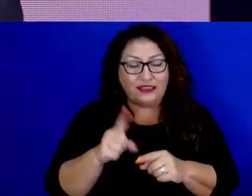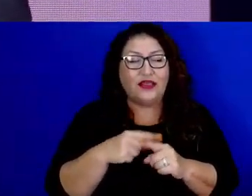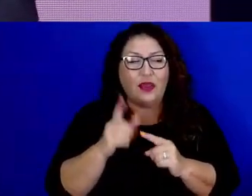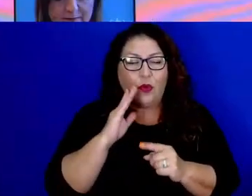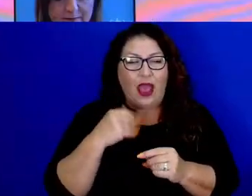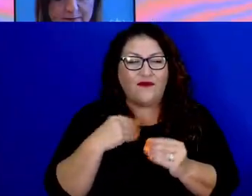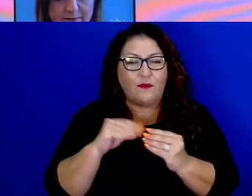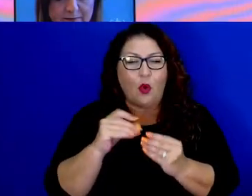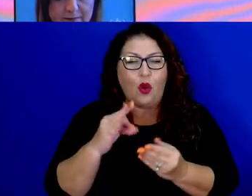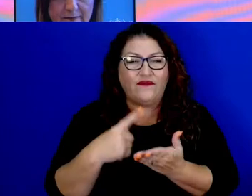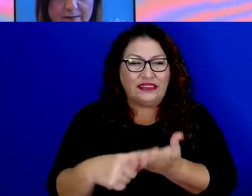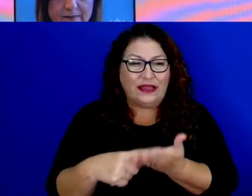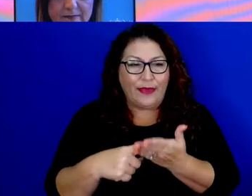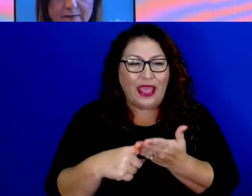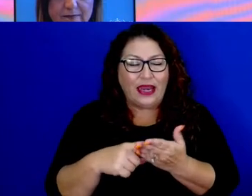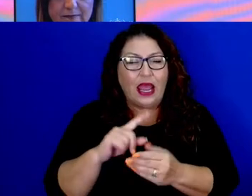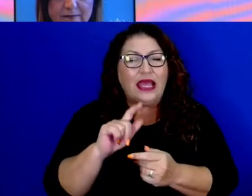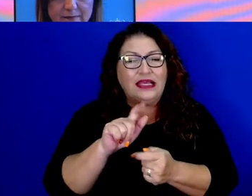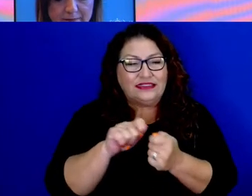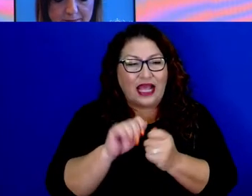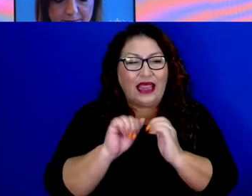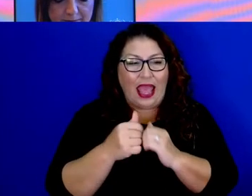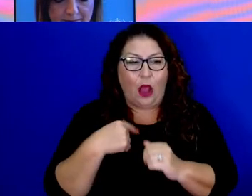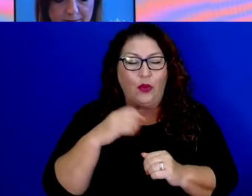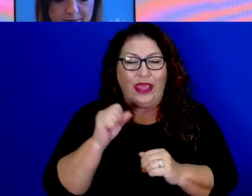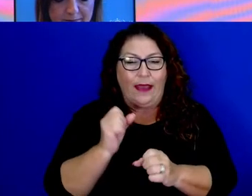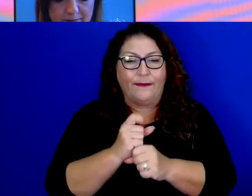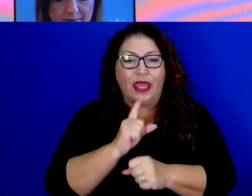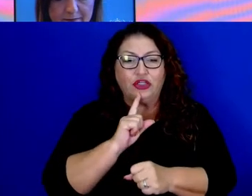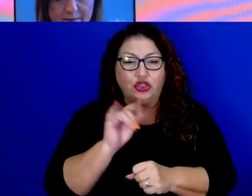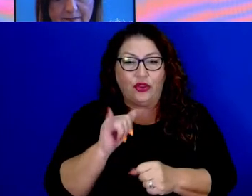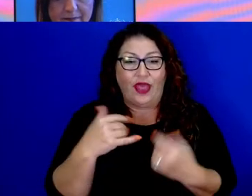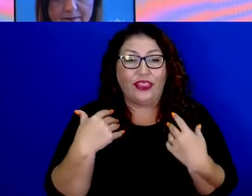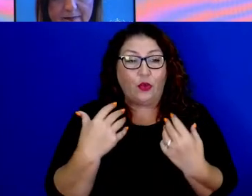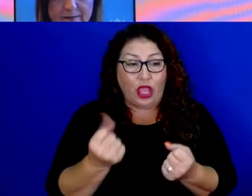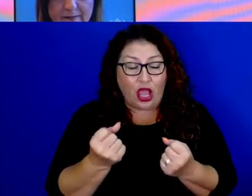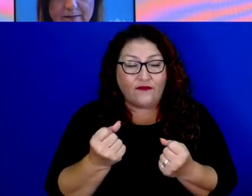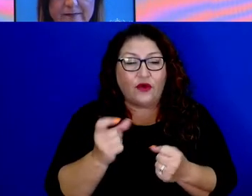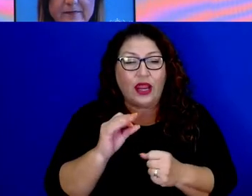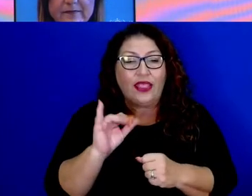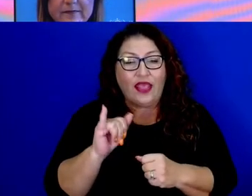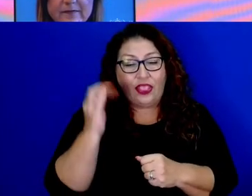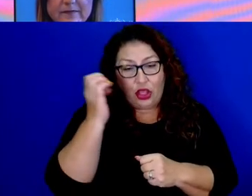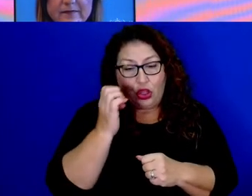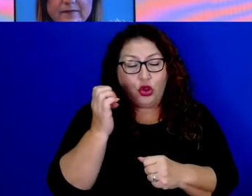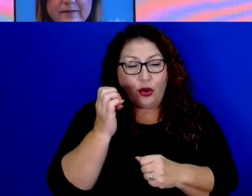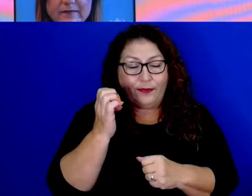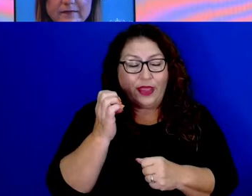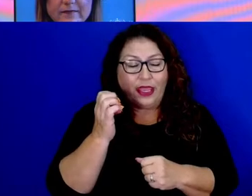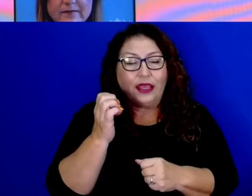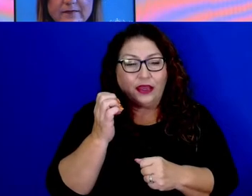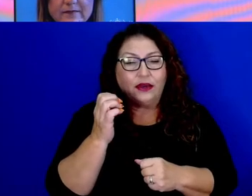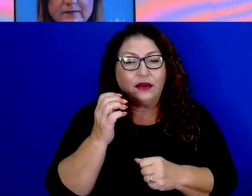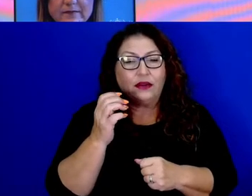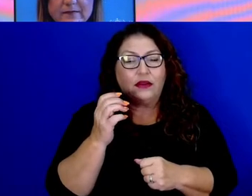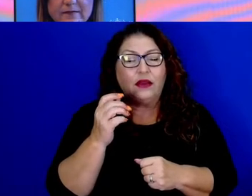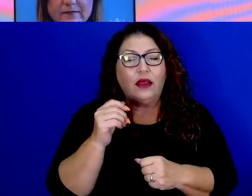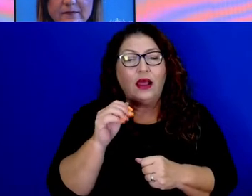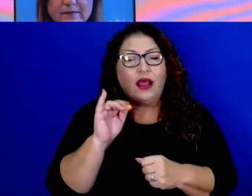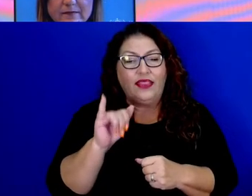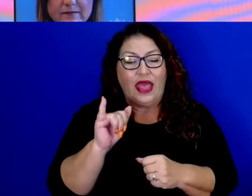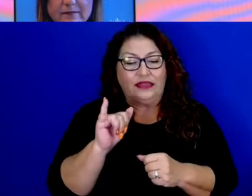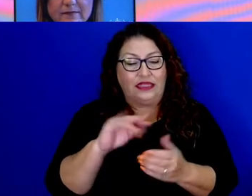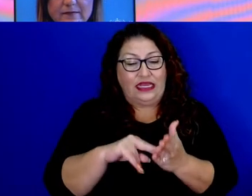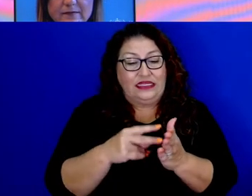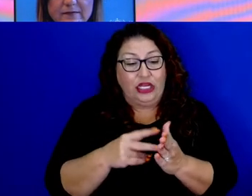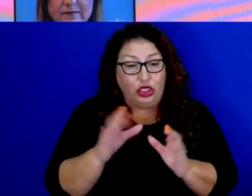exactly how we can ensure that the recovery that the European Union is intending to do from the COVID-19 pandemic, how